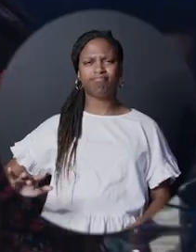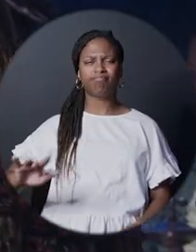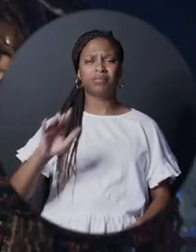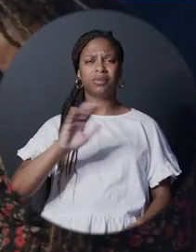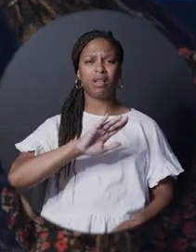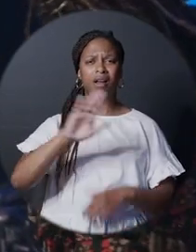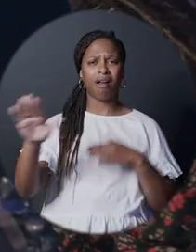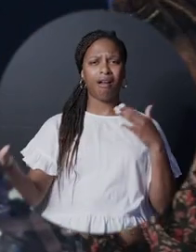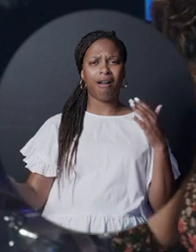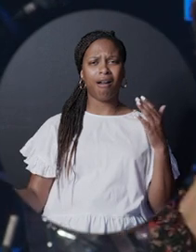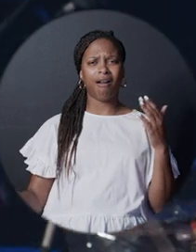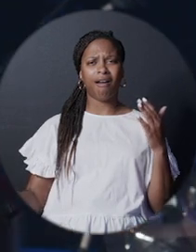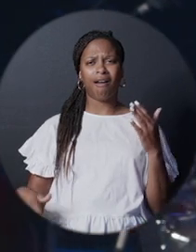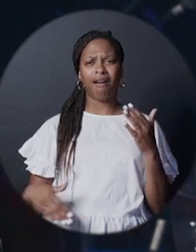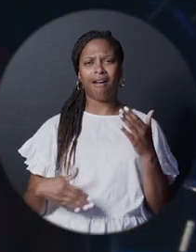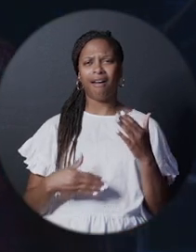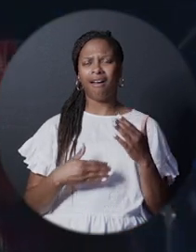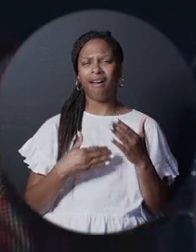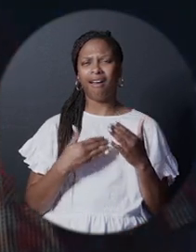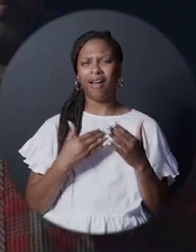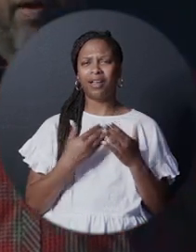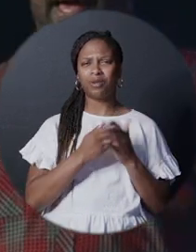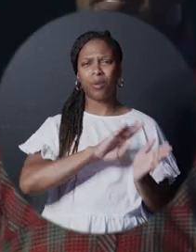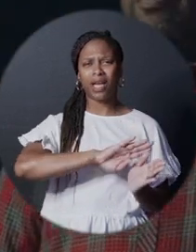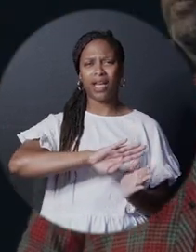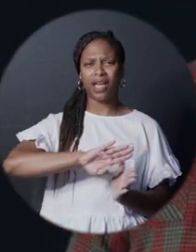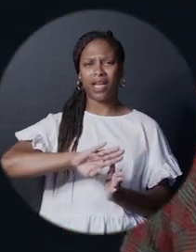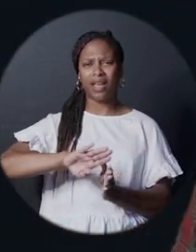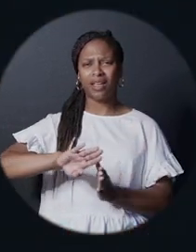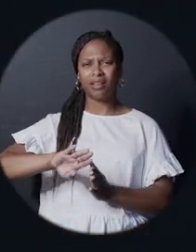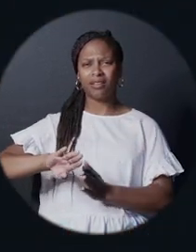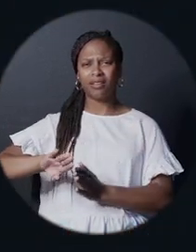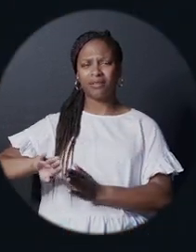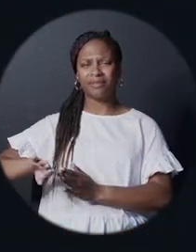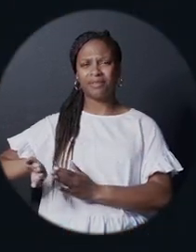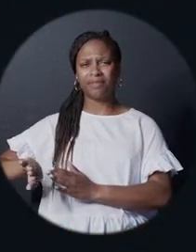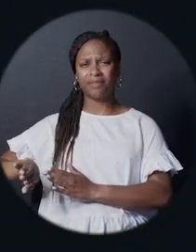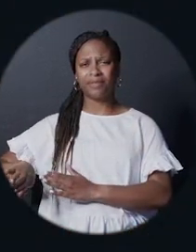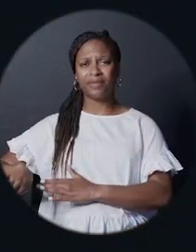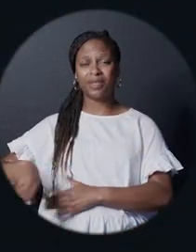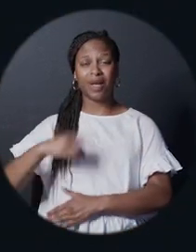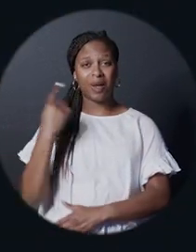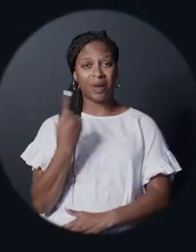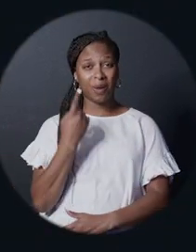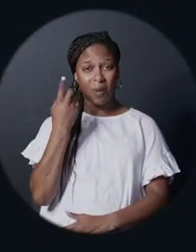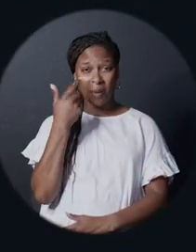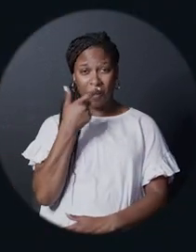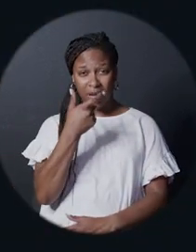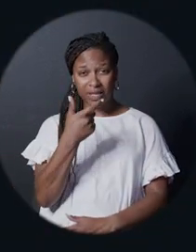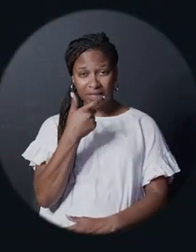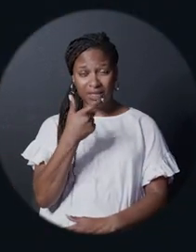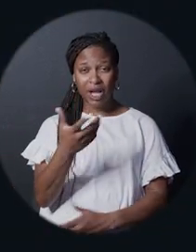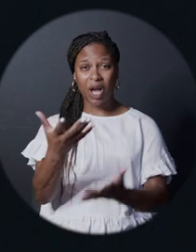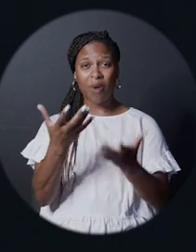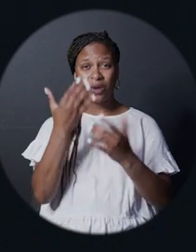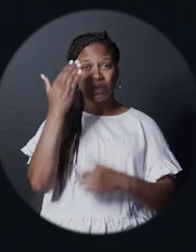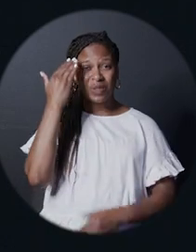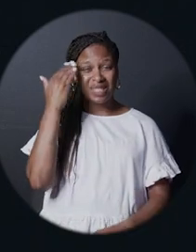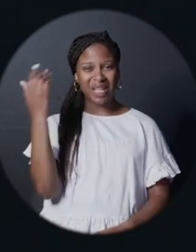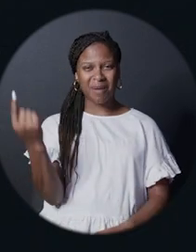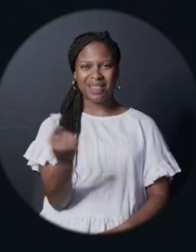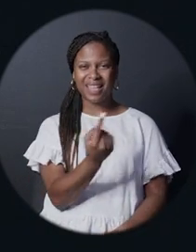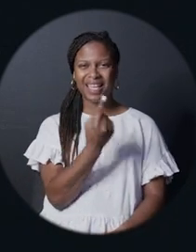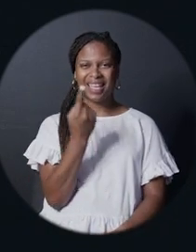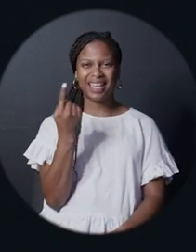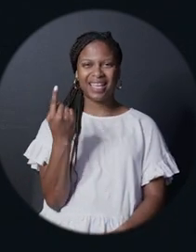Kingdoms may all pass away. Somebody out there watching,